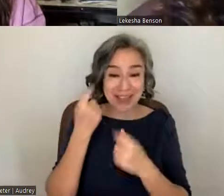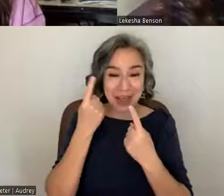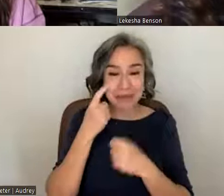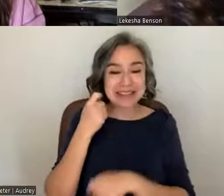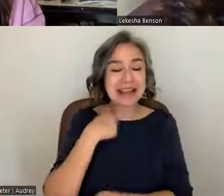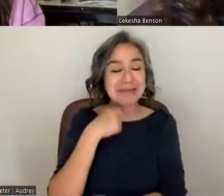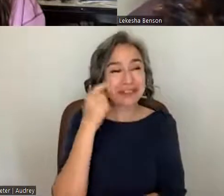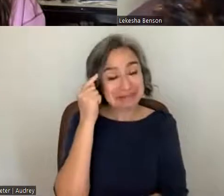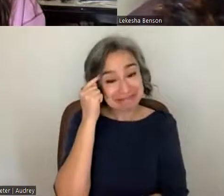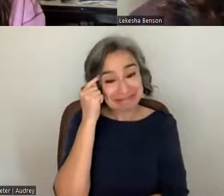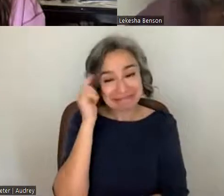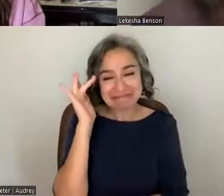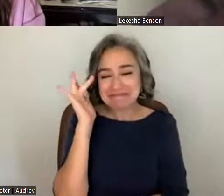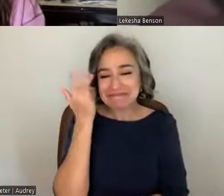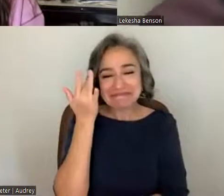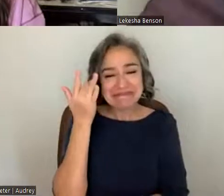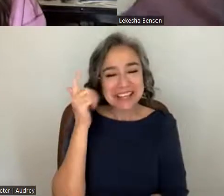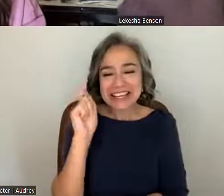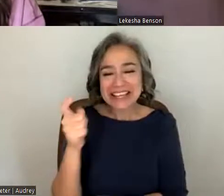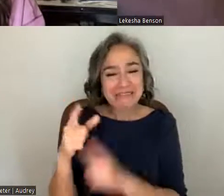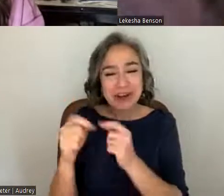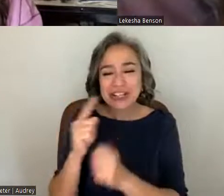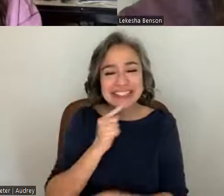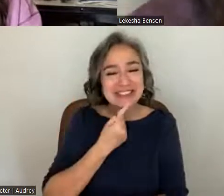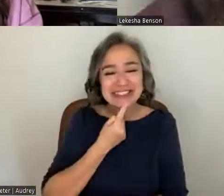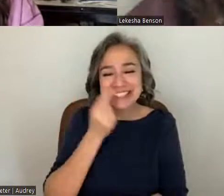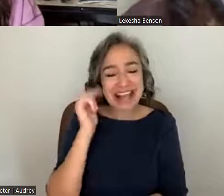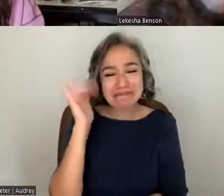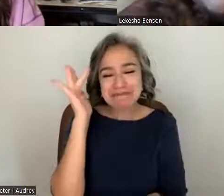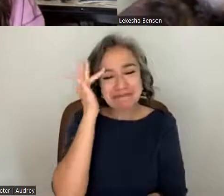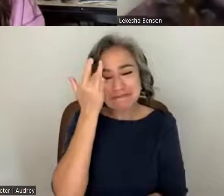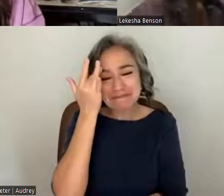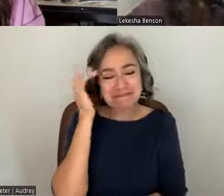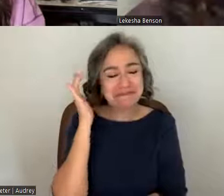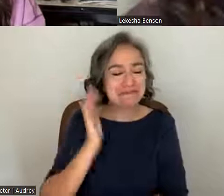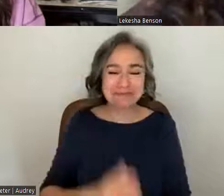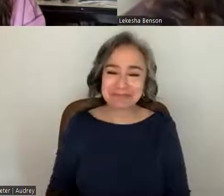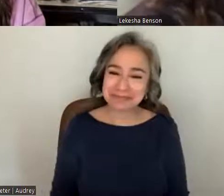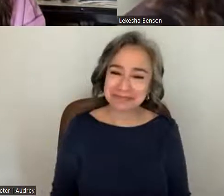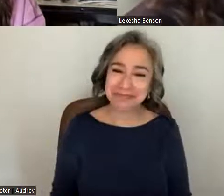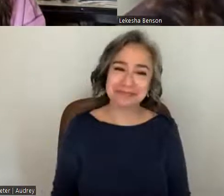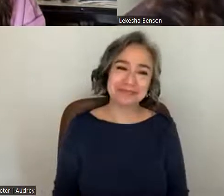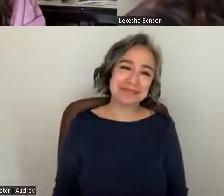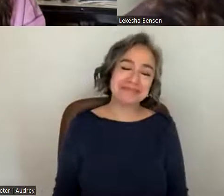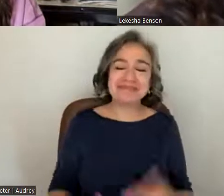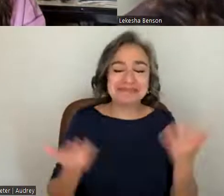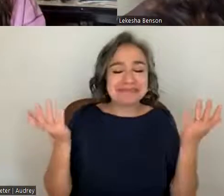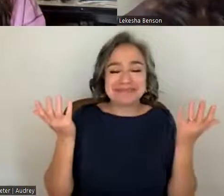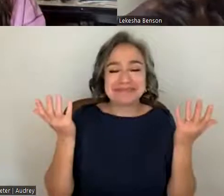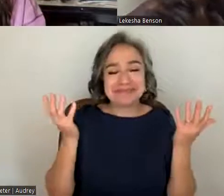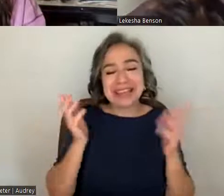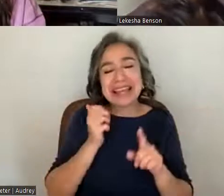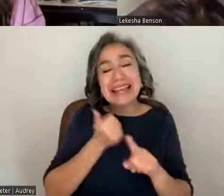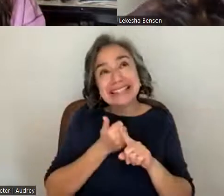just so annoyed by the gift card concept. But, and again, it's not bad in and of